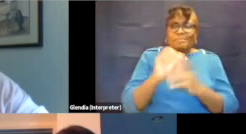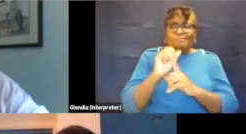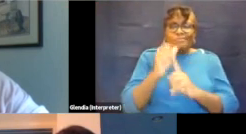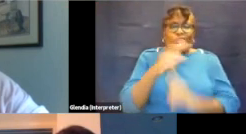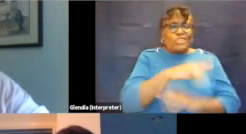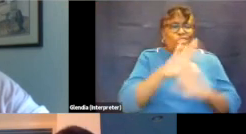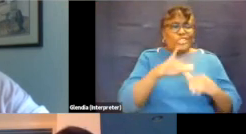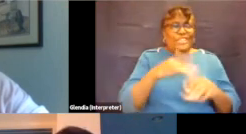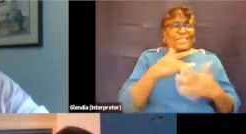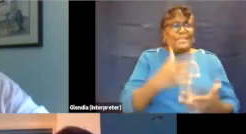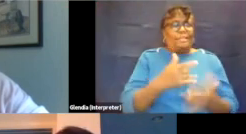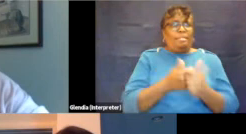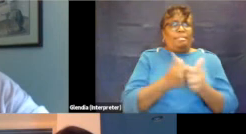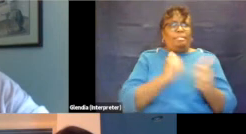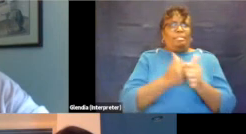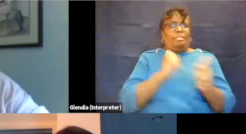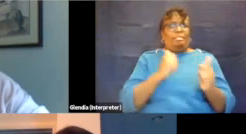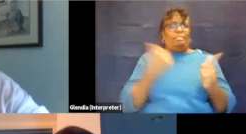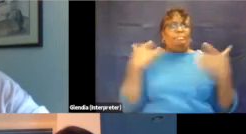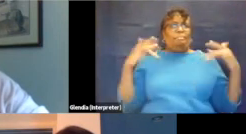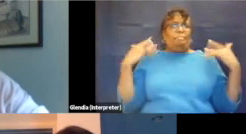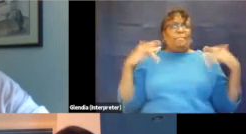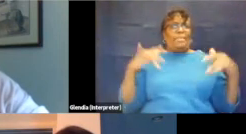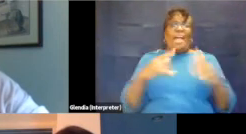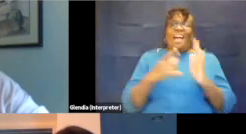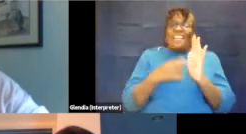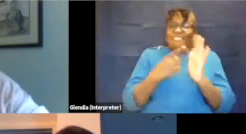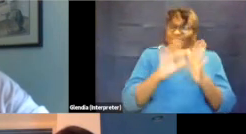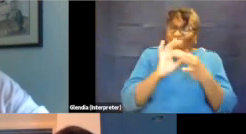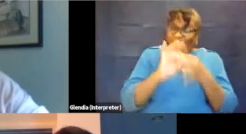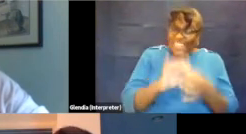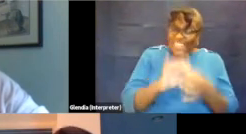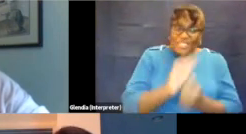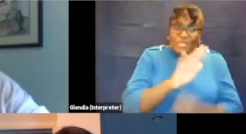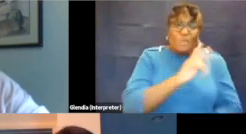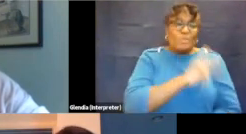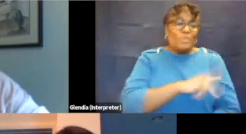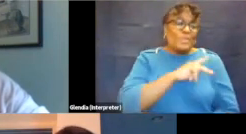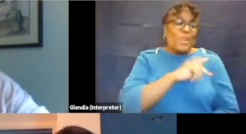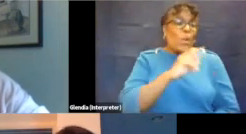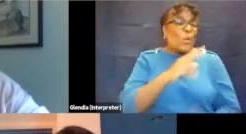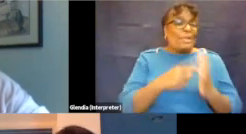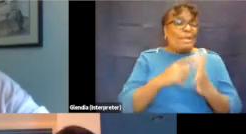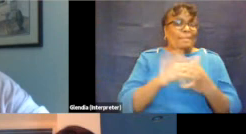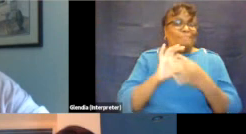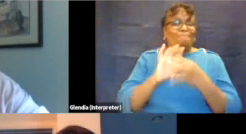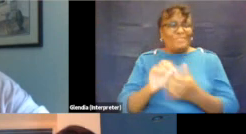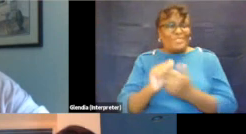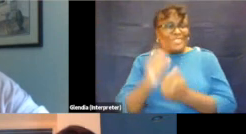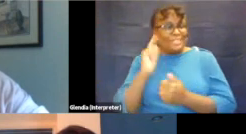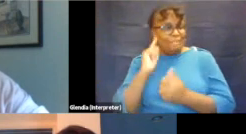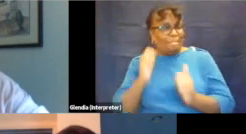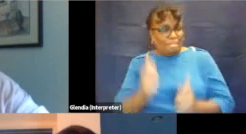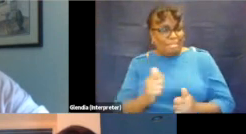So, sometimes it can be personality related, but sometimes it really can be due to those difficulties. So you want to talk about ways to assist your child so they're